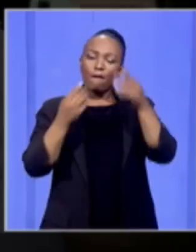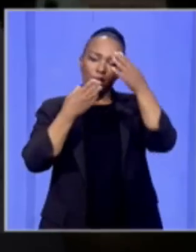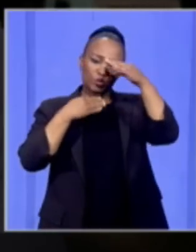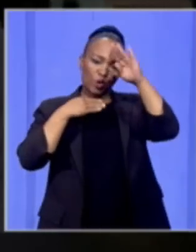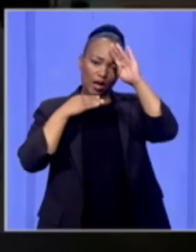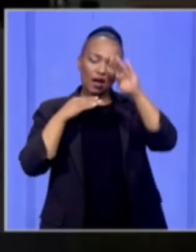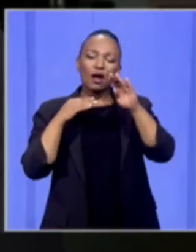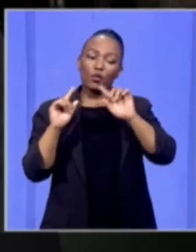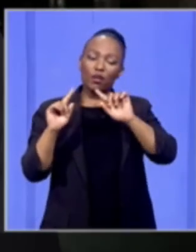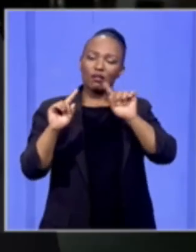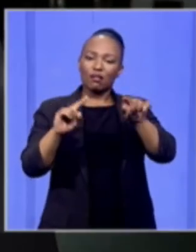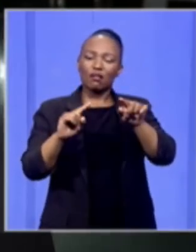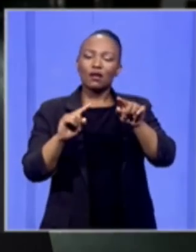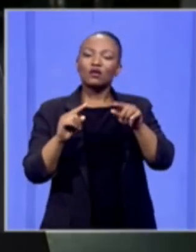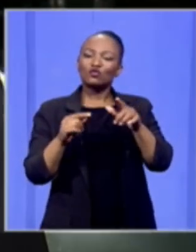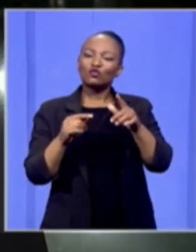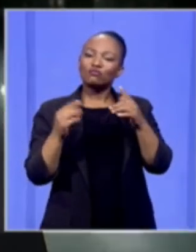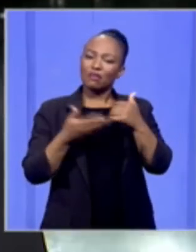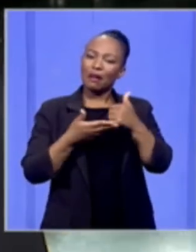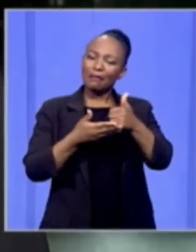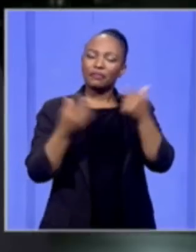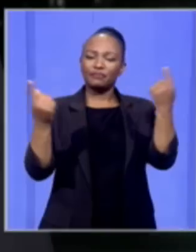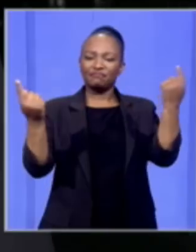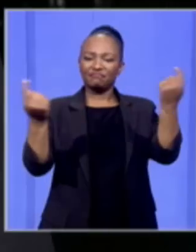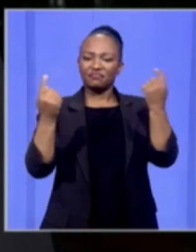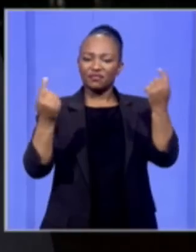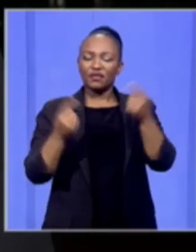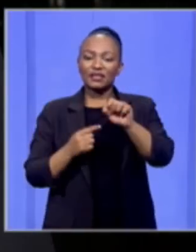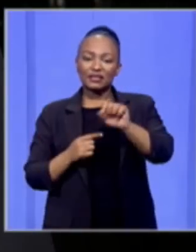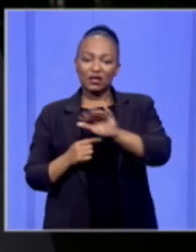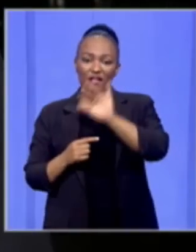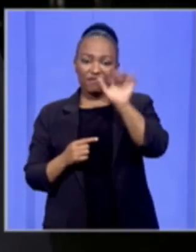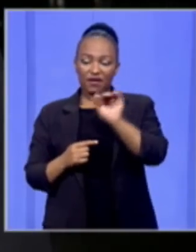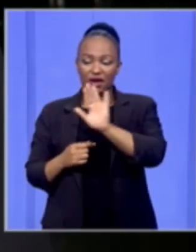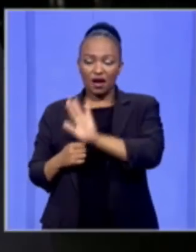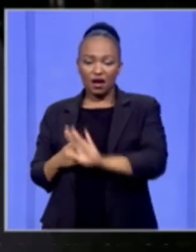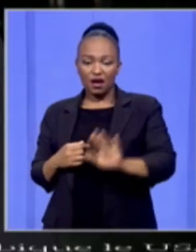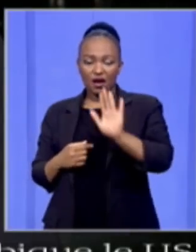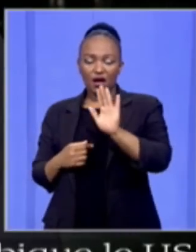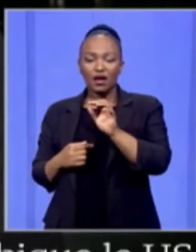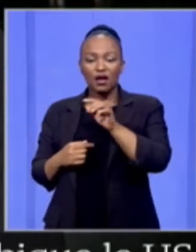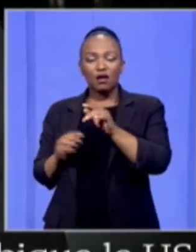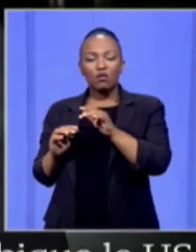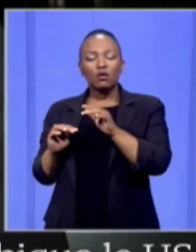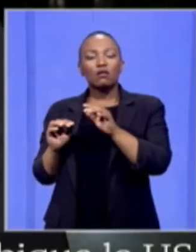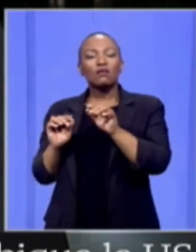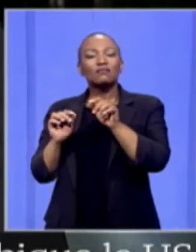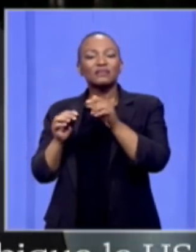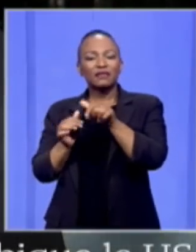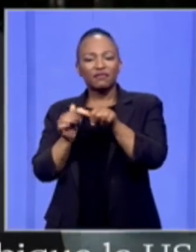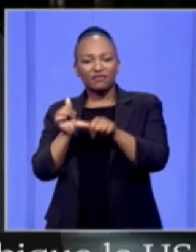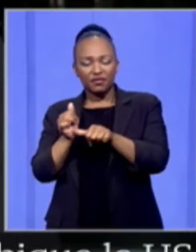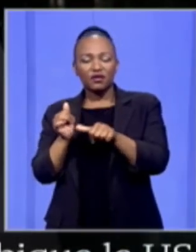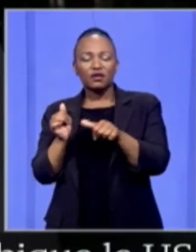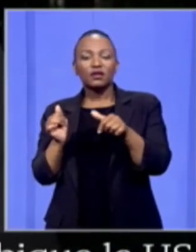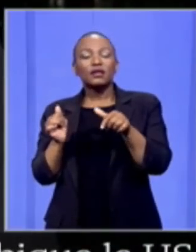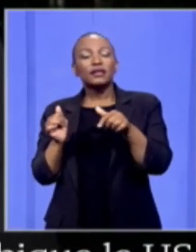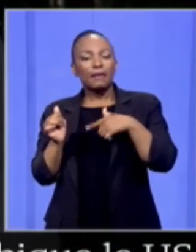letsatsi lena la bohlokwa. Ka hara Afrika Borwa re lebeletse hore Afrika Borwa e tla romela motlatsamopresidente